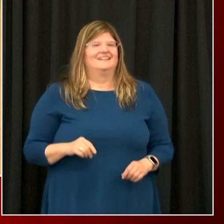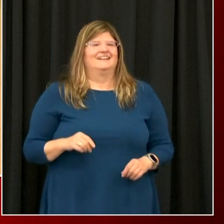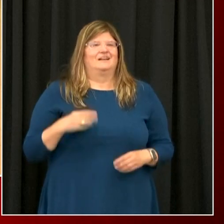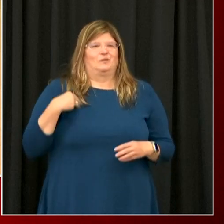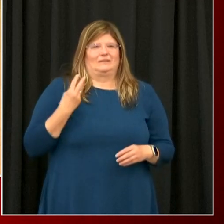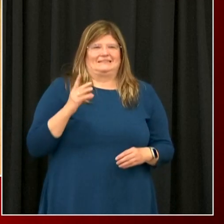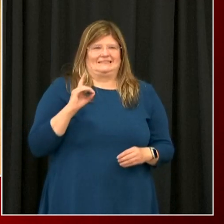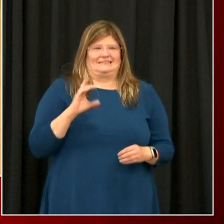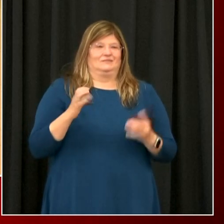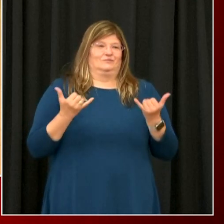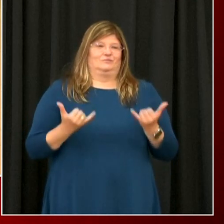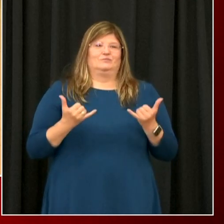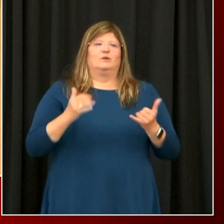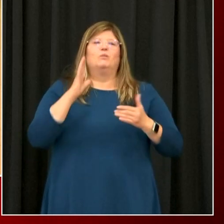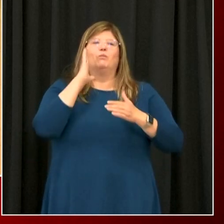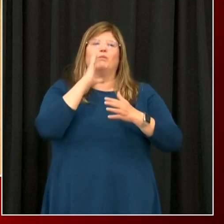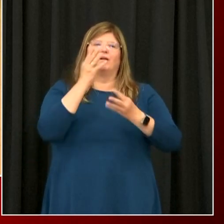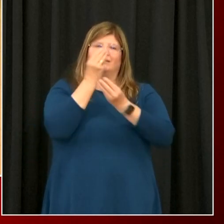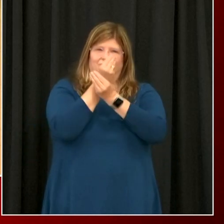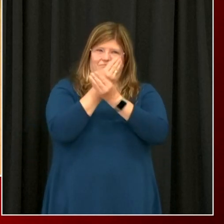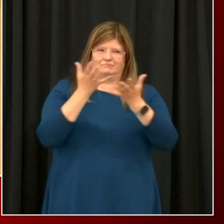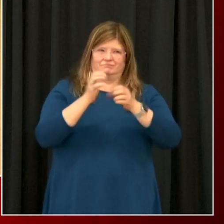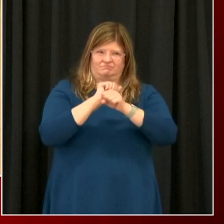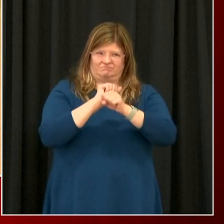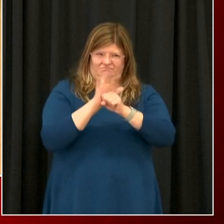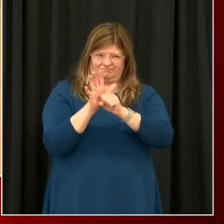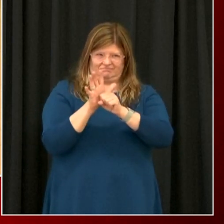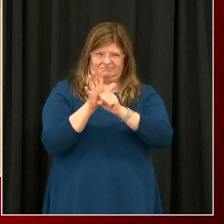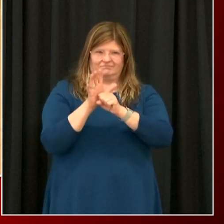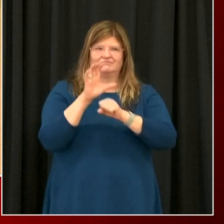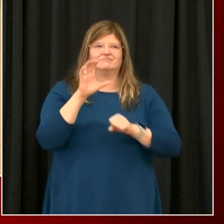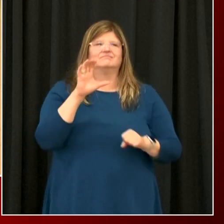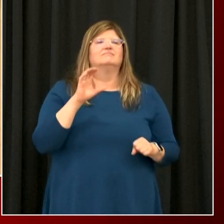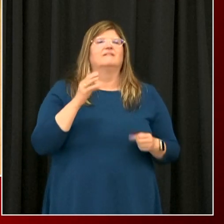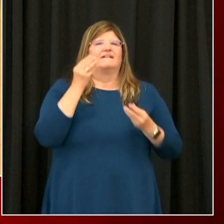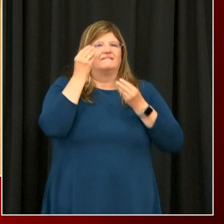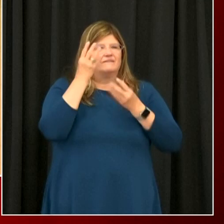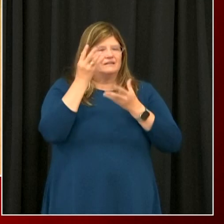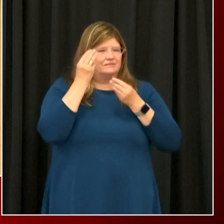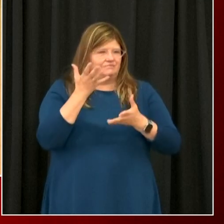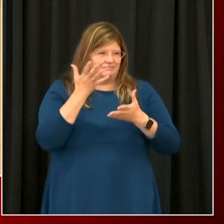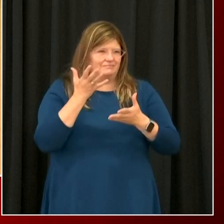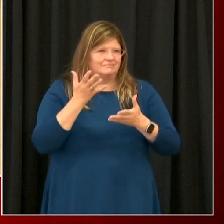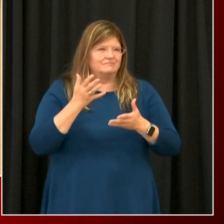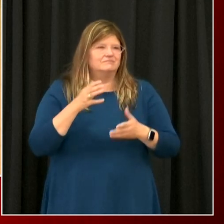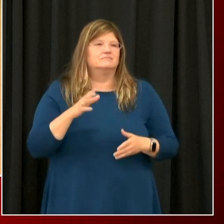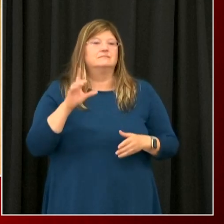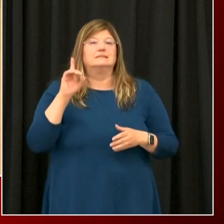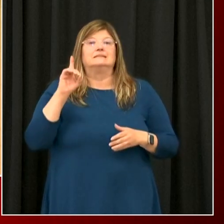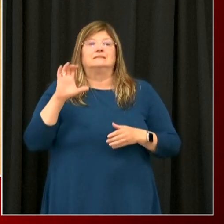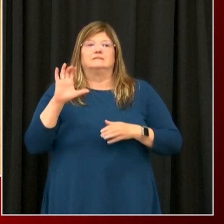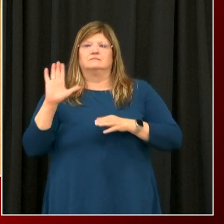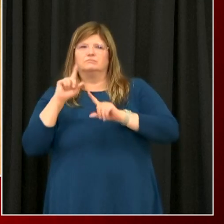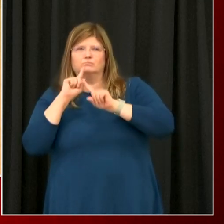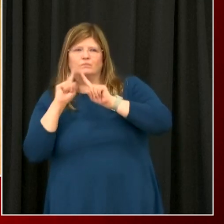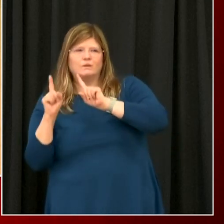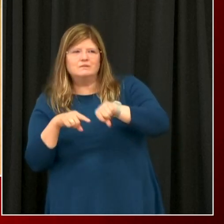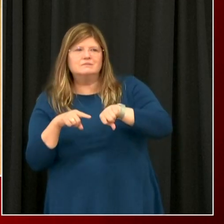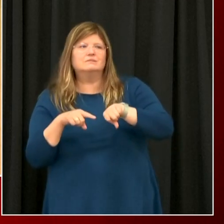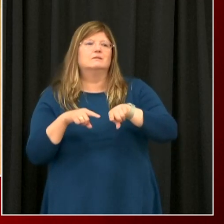to provide a COVID-19 update and the district's response. Additionally, we will provide a